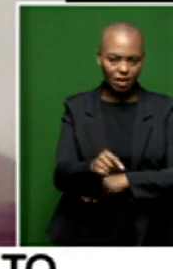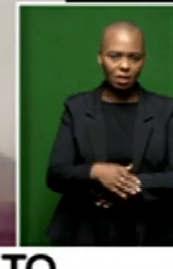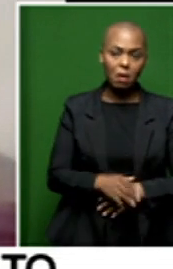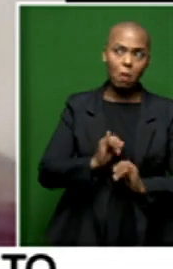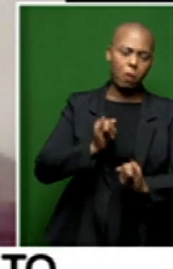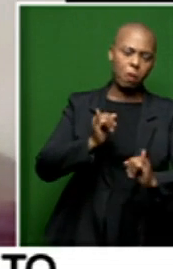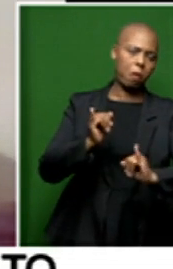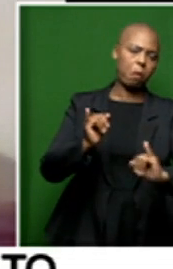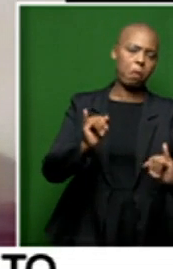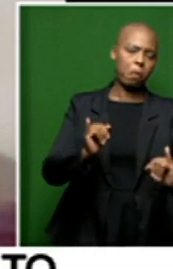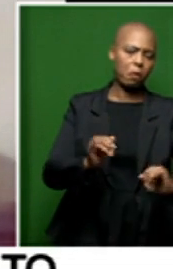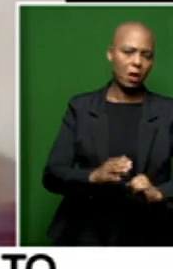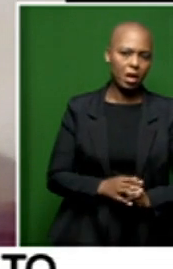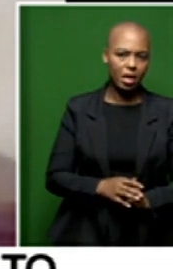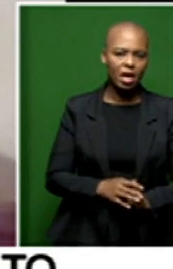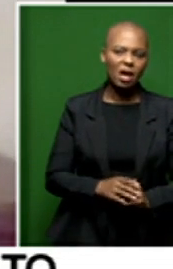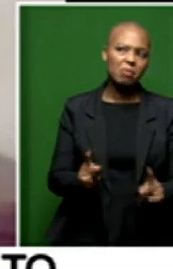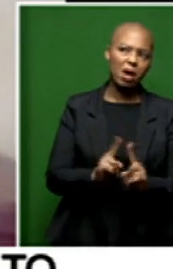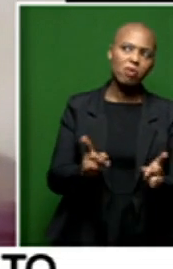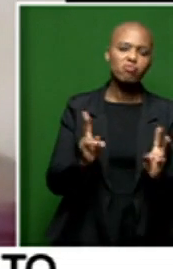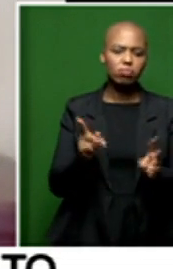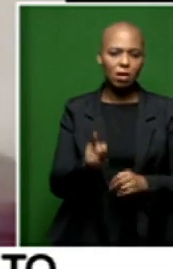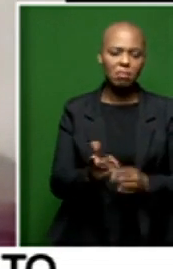dramatic as that phone call, but that